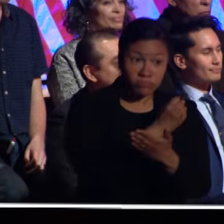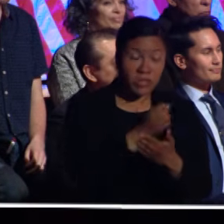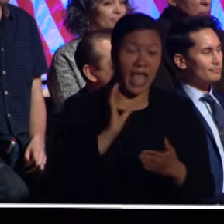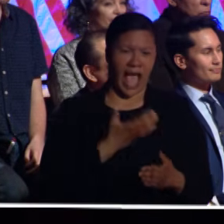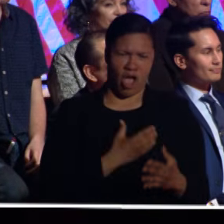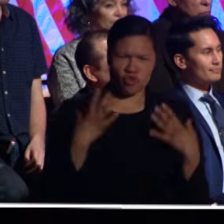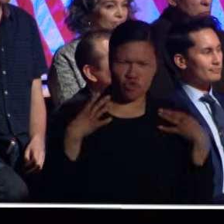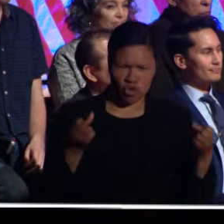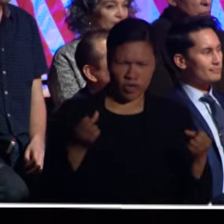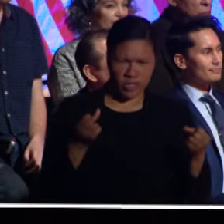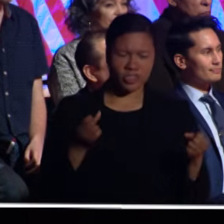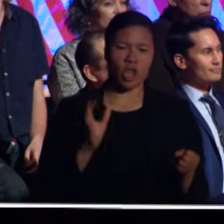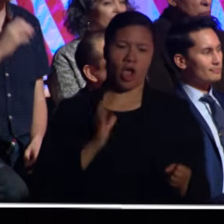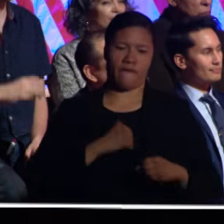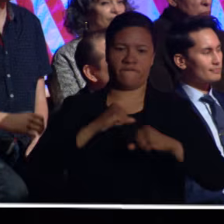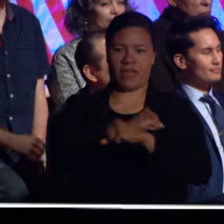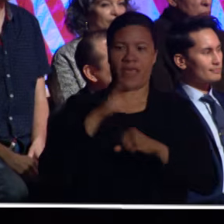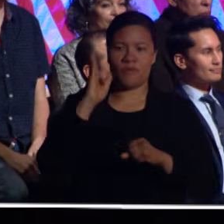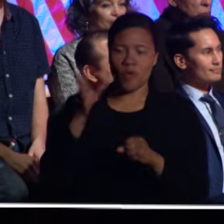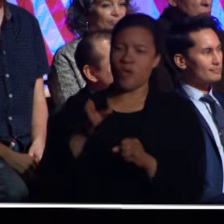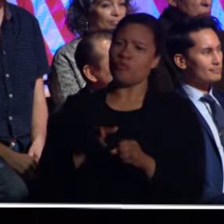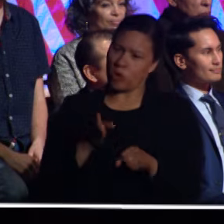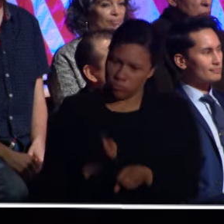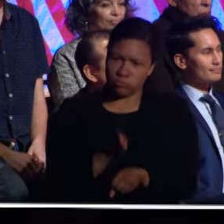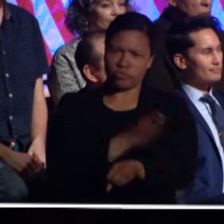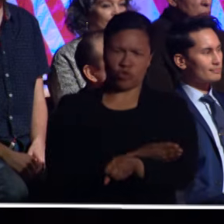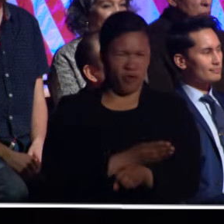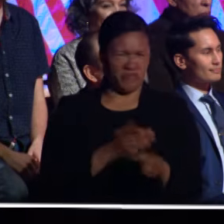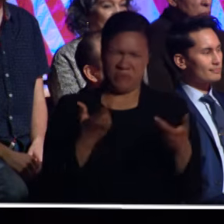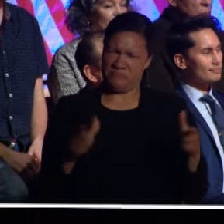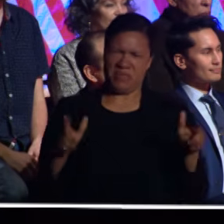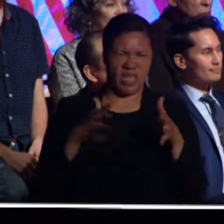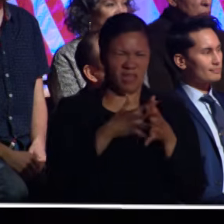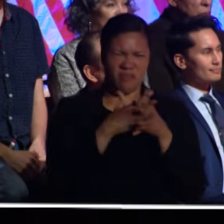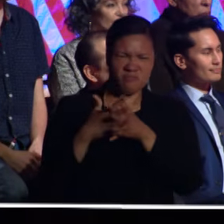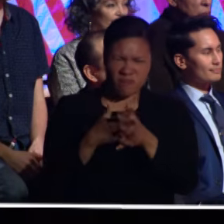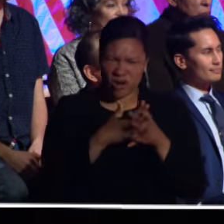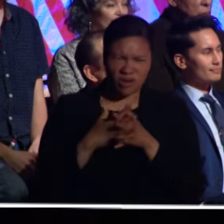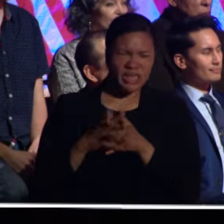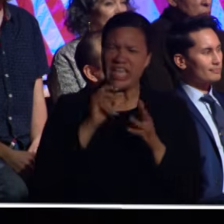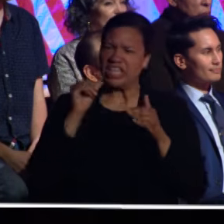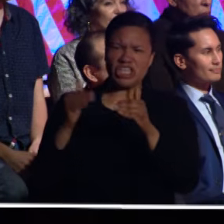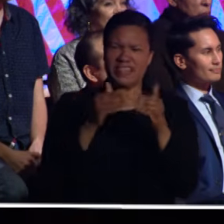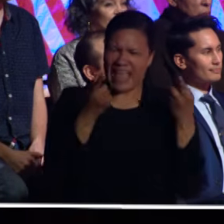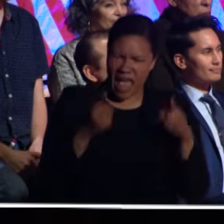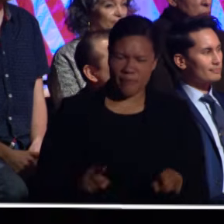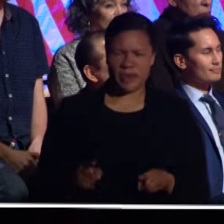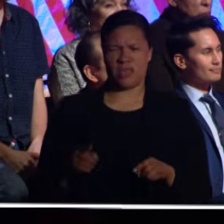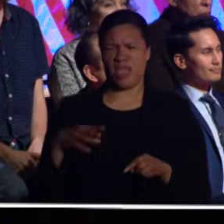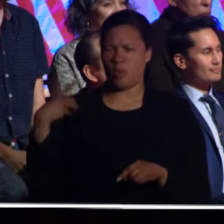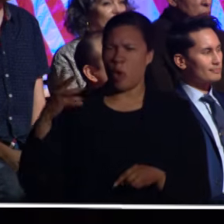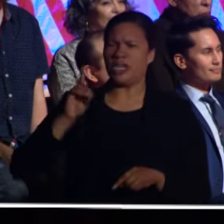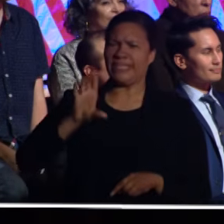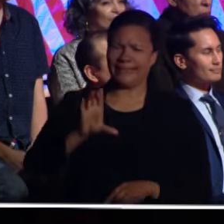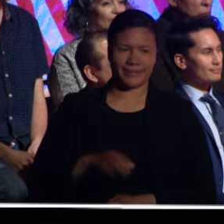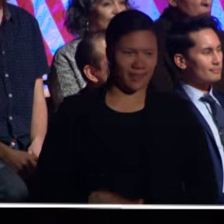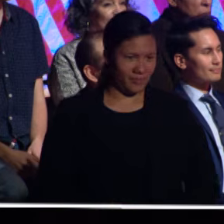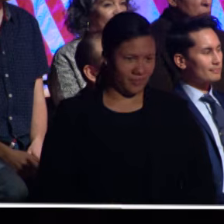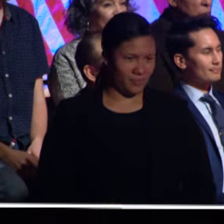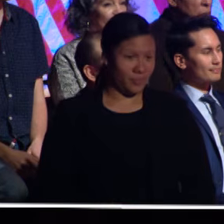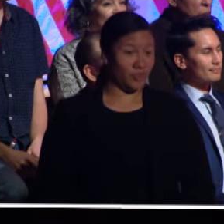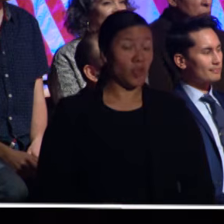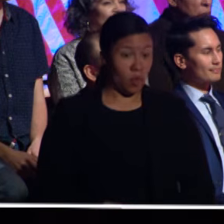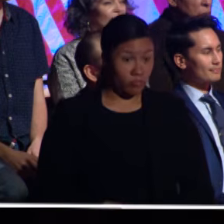all fix the great American injustice happening right here in the nation's capital. DC, it is my great